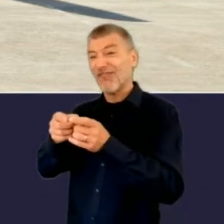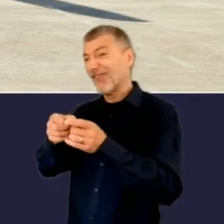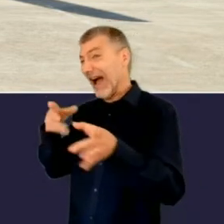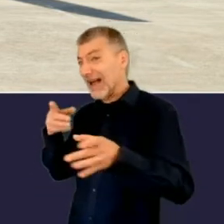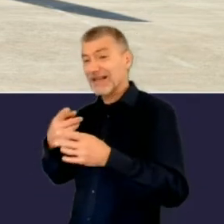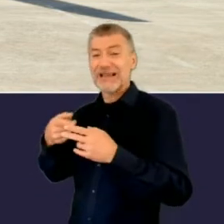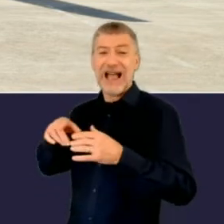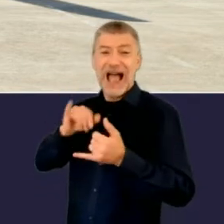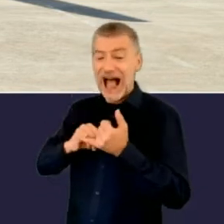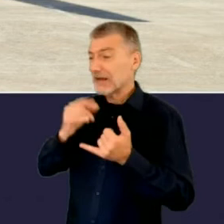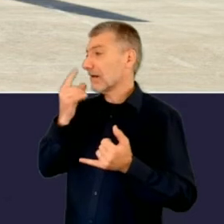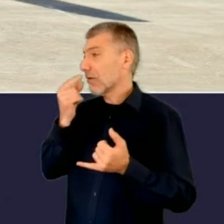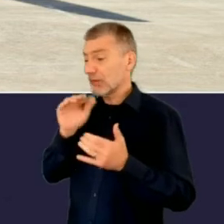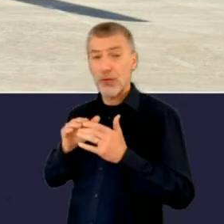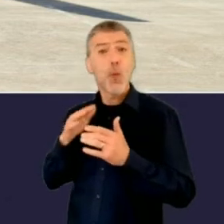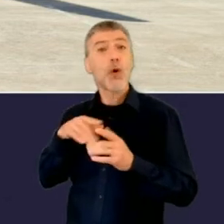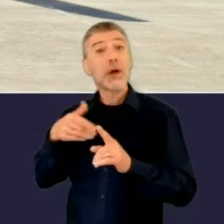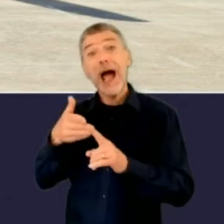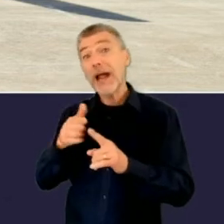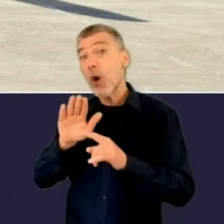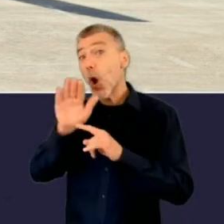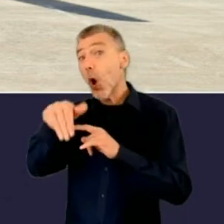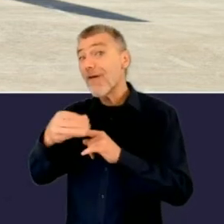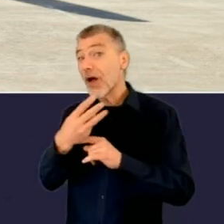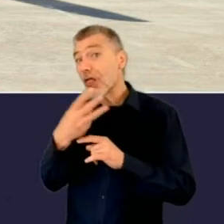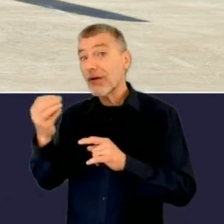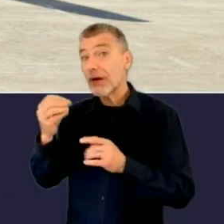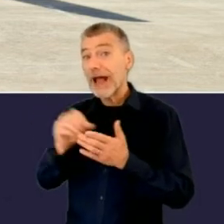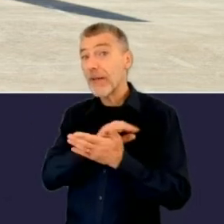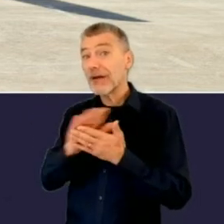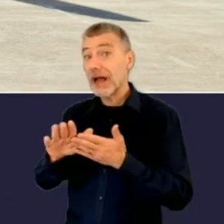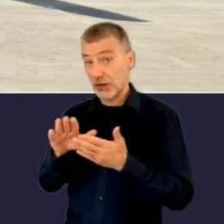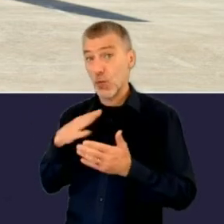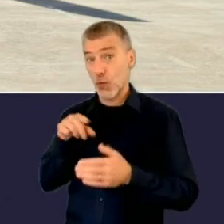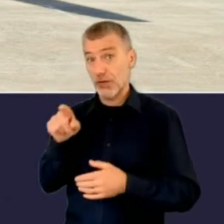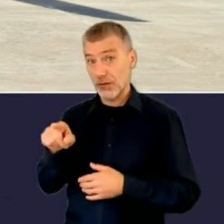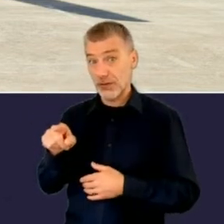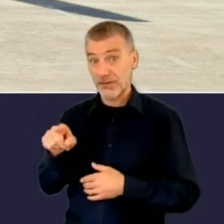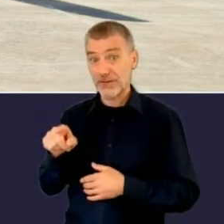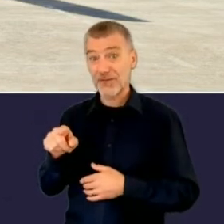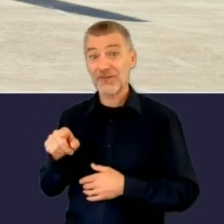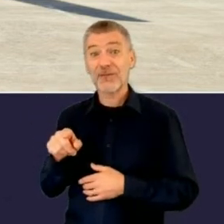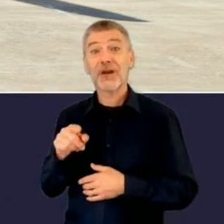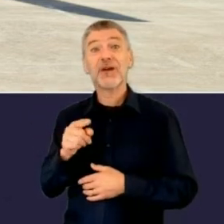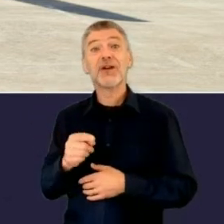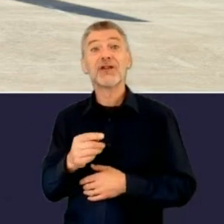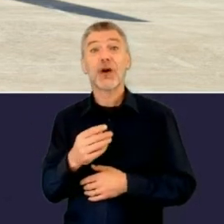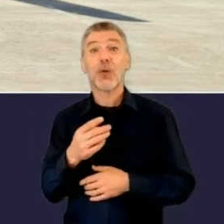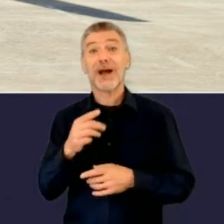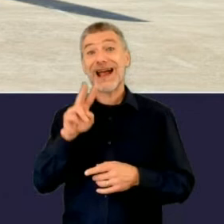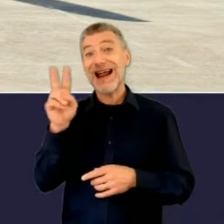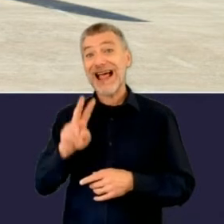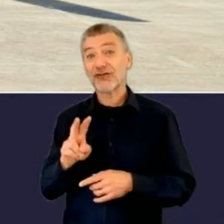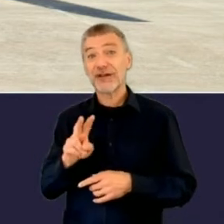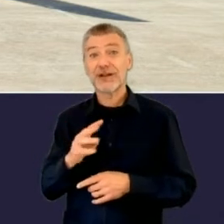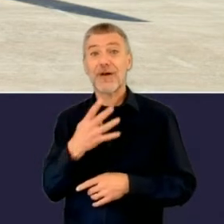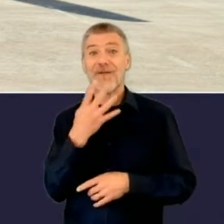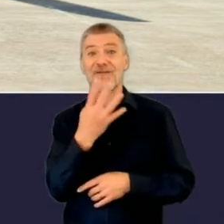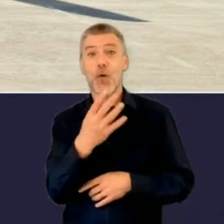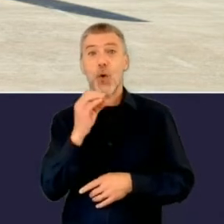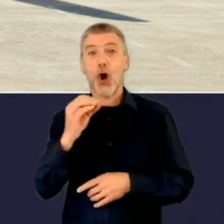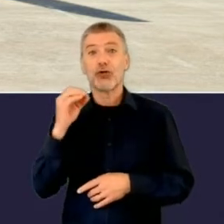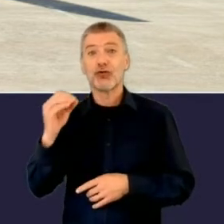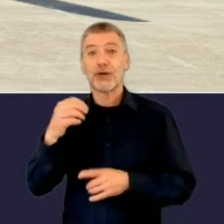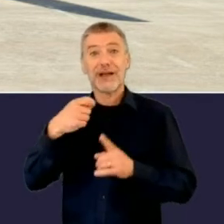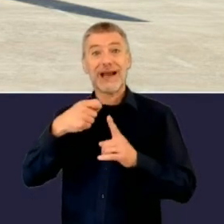300 miles an hour. So we have 400 kilowatts of electrical power, which is about 500